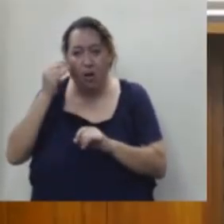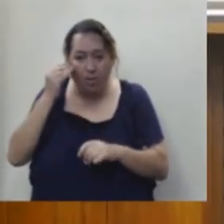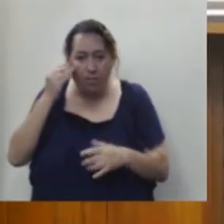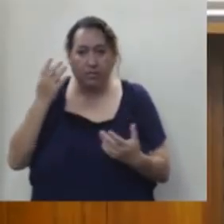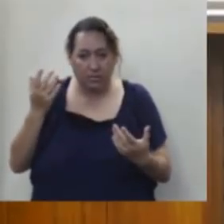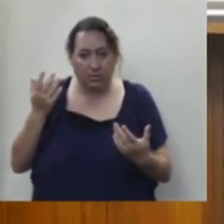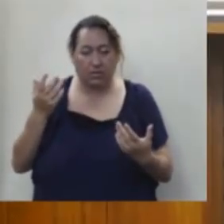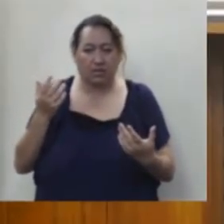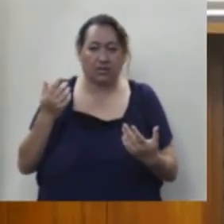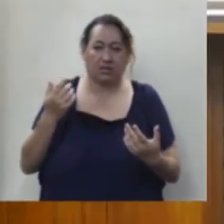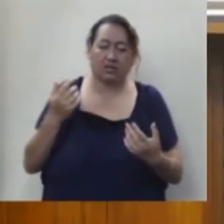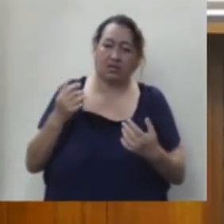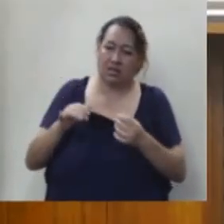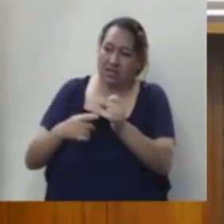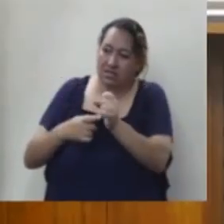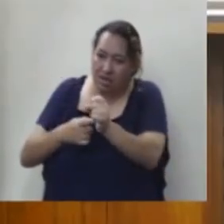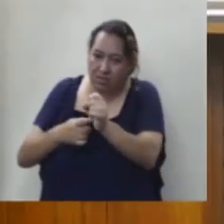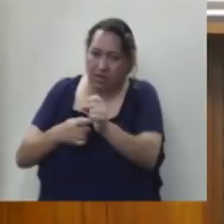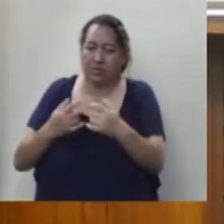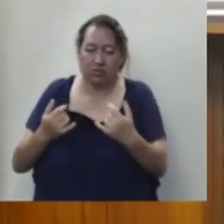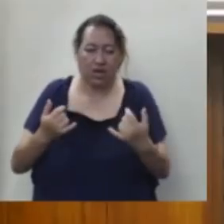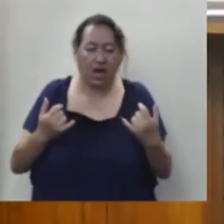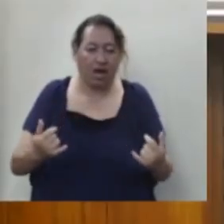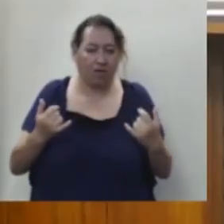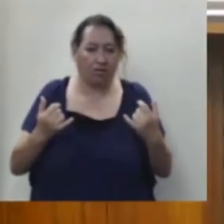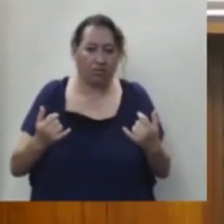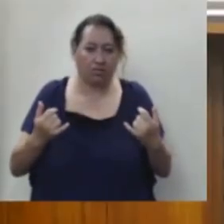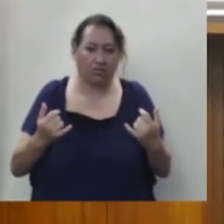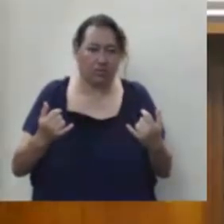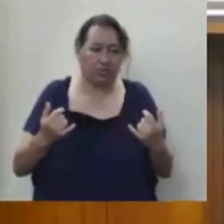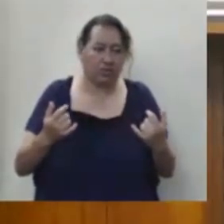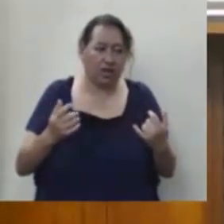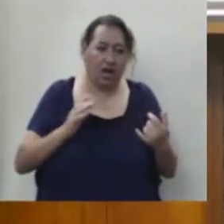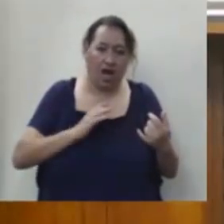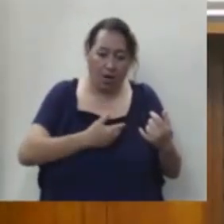test supplies increase, we will be